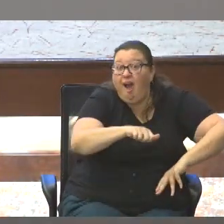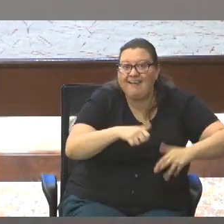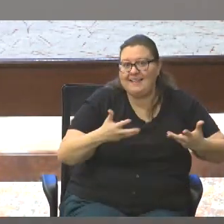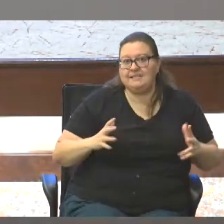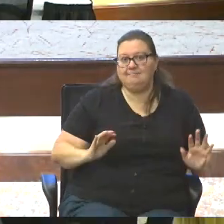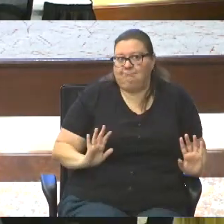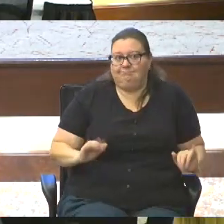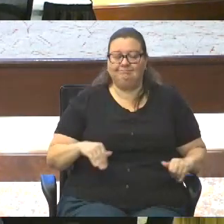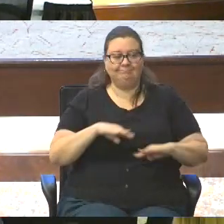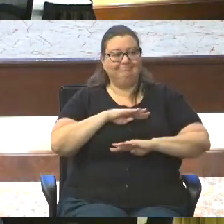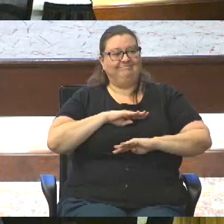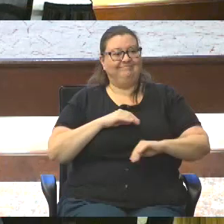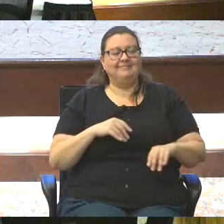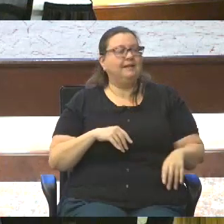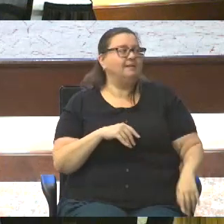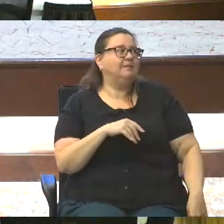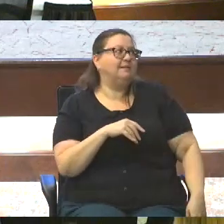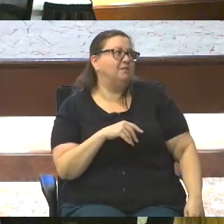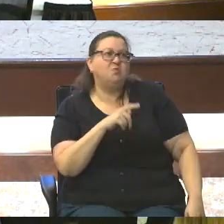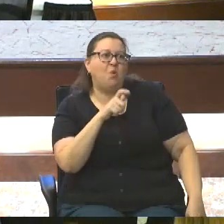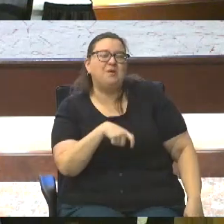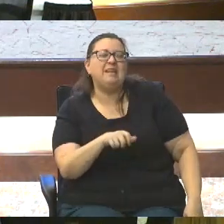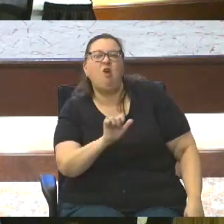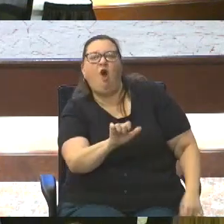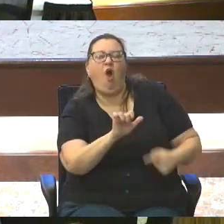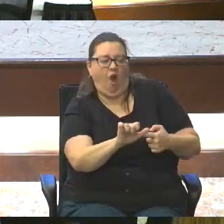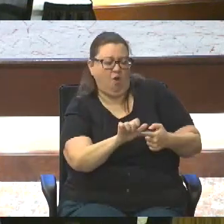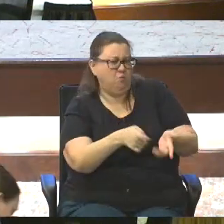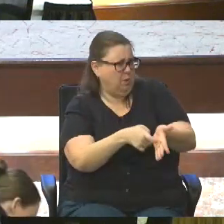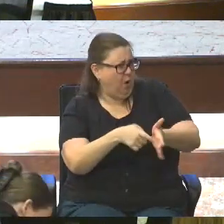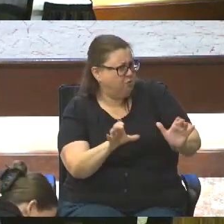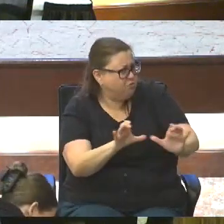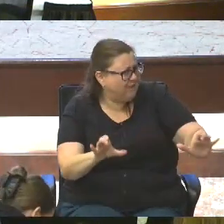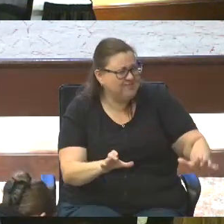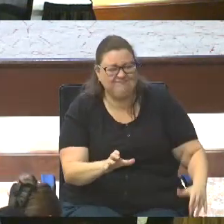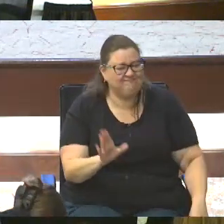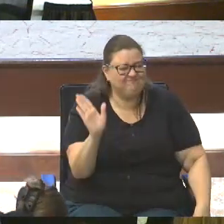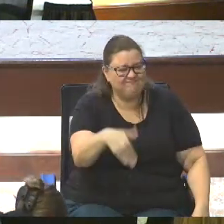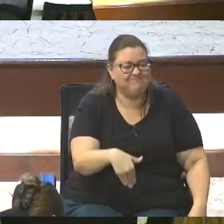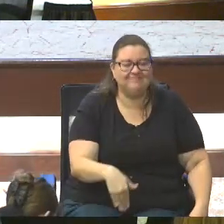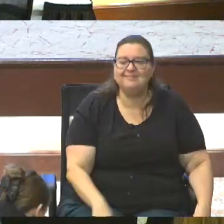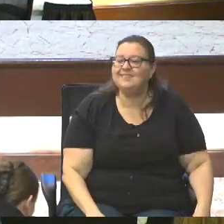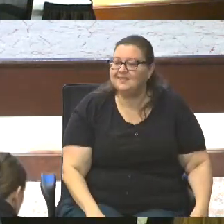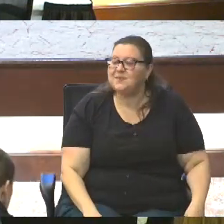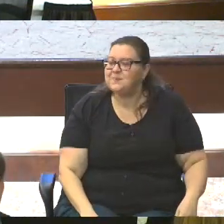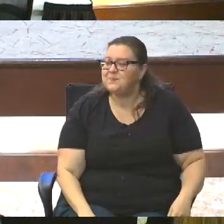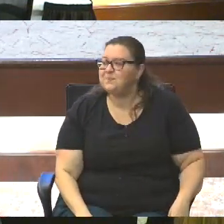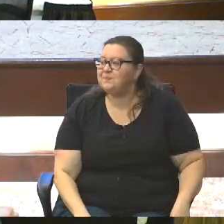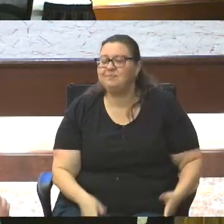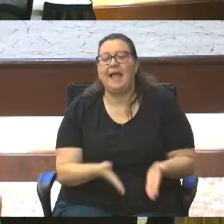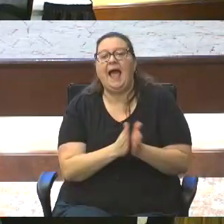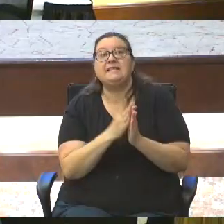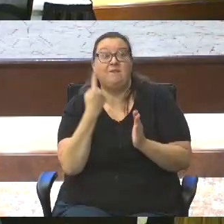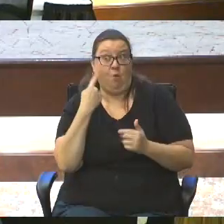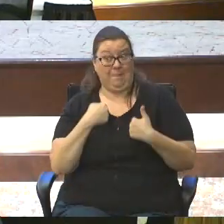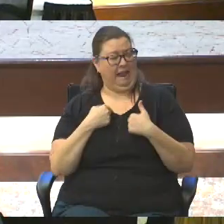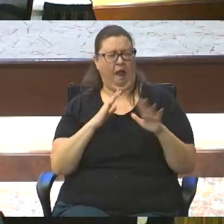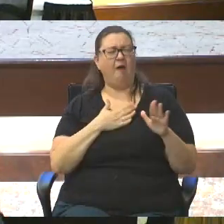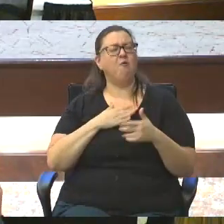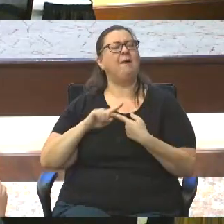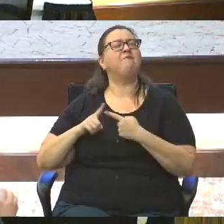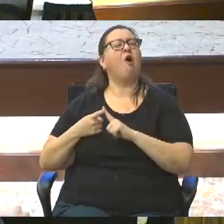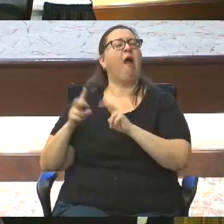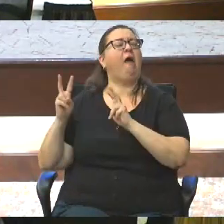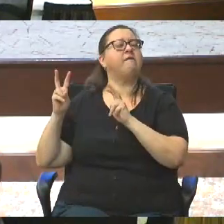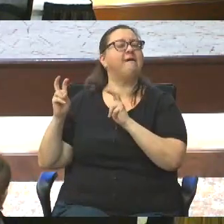Okay? You don't need to be honk certified on that. Yeah, I think you can, I bet we can get by with that. But, He's asking for a friend. yeah,